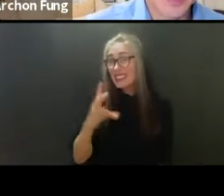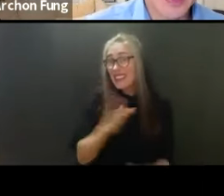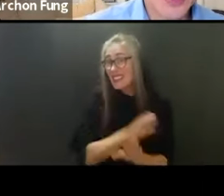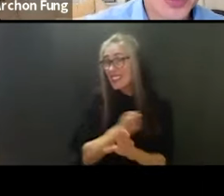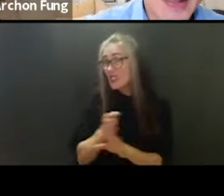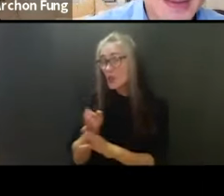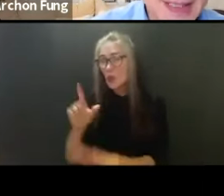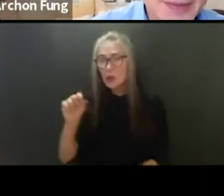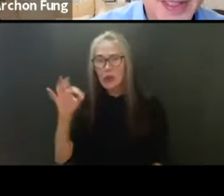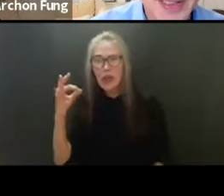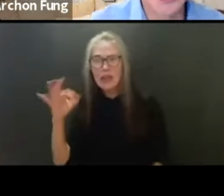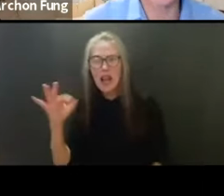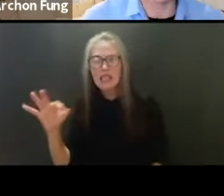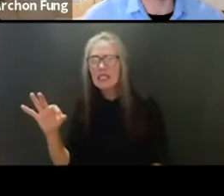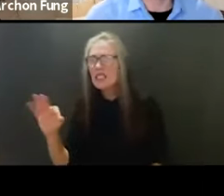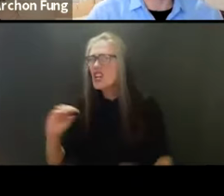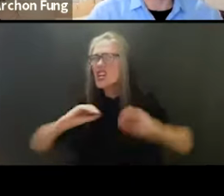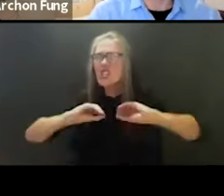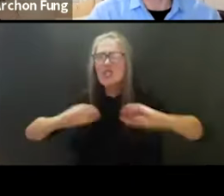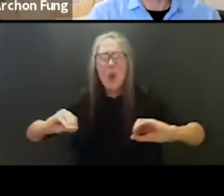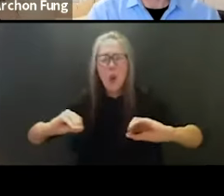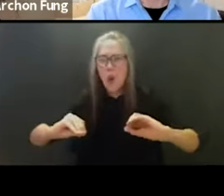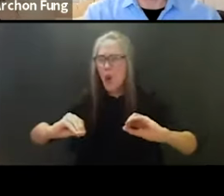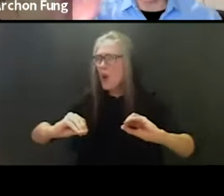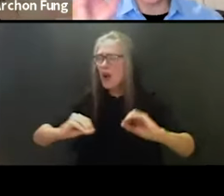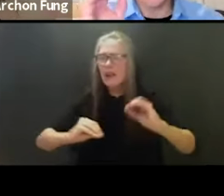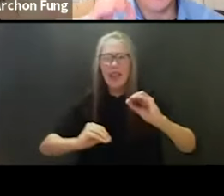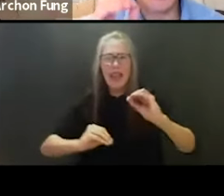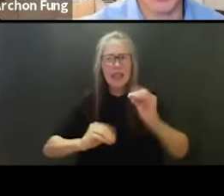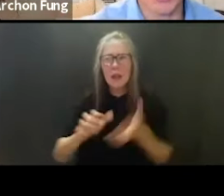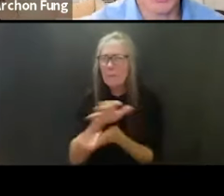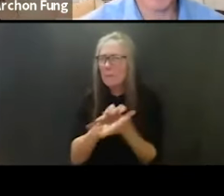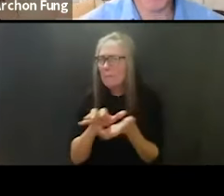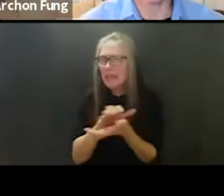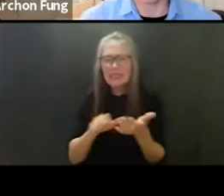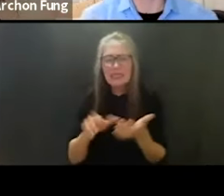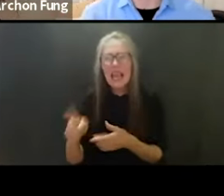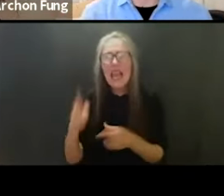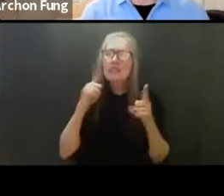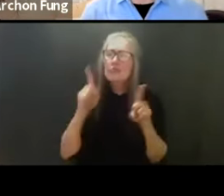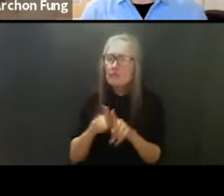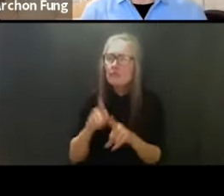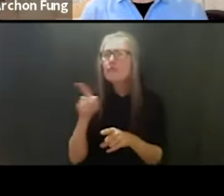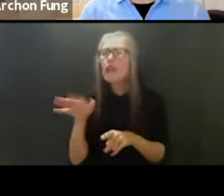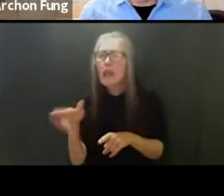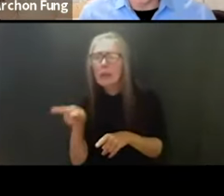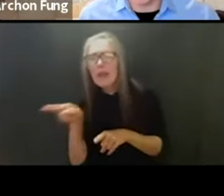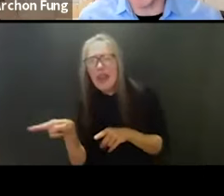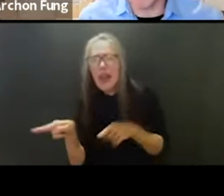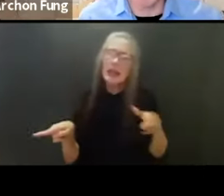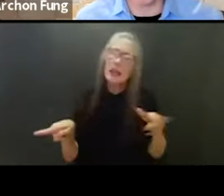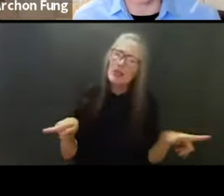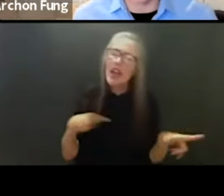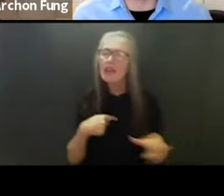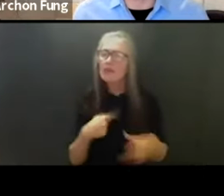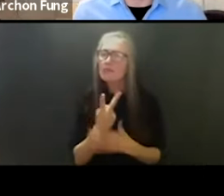In 2017 to 2019, there are exactly zero purple members of Congress. There are no